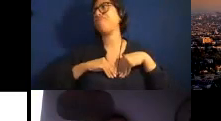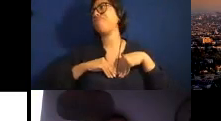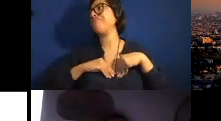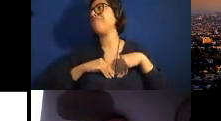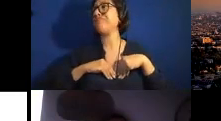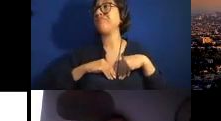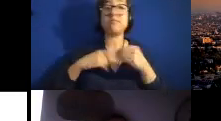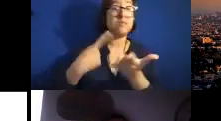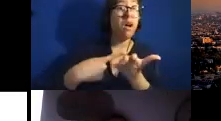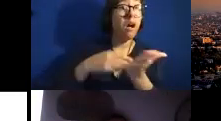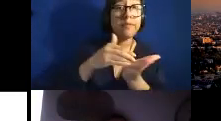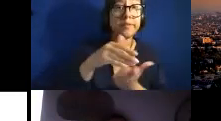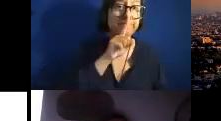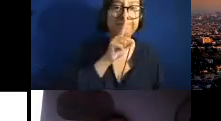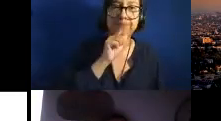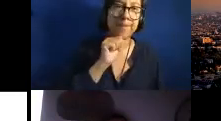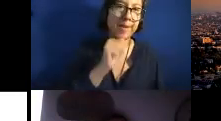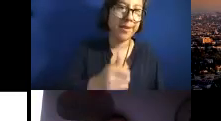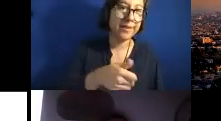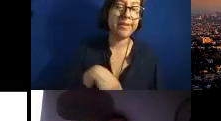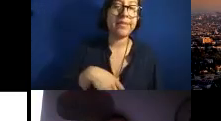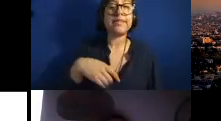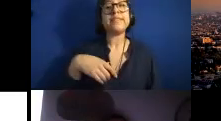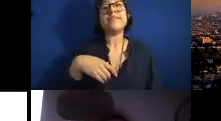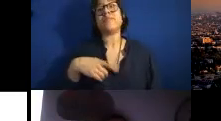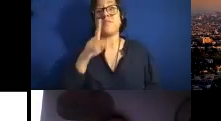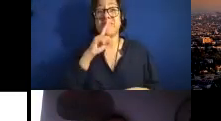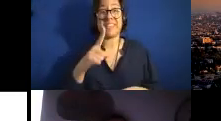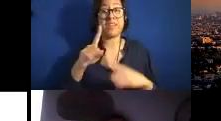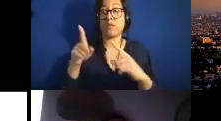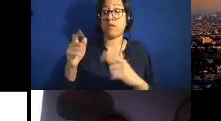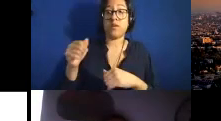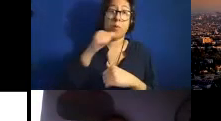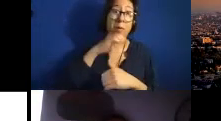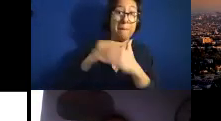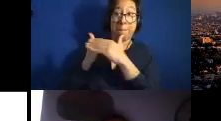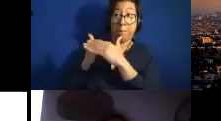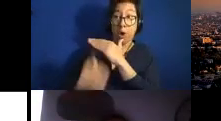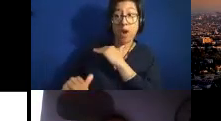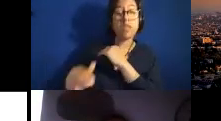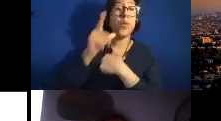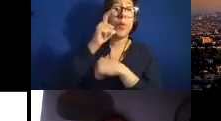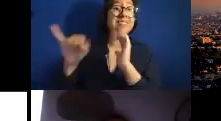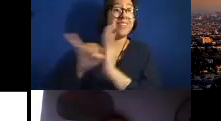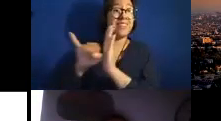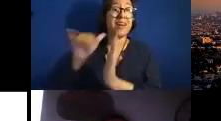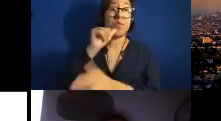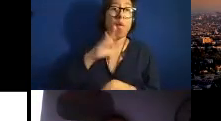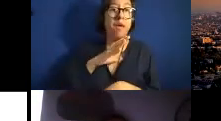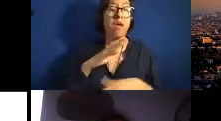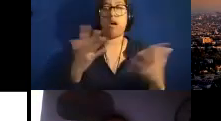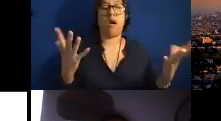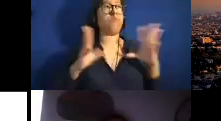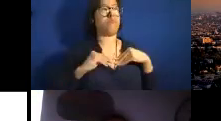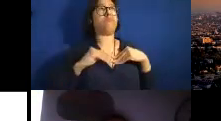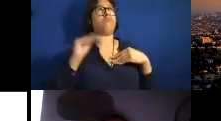about, becomes something that almost from birth, women and those who identify as women, we're taught to just absorb and